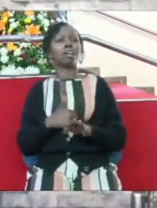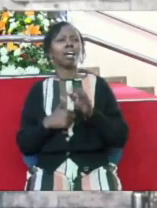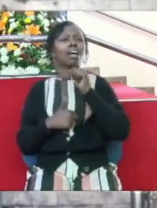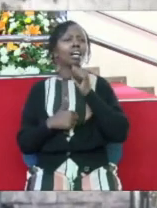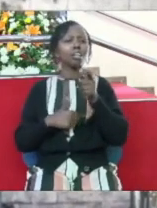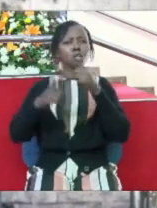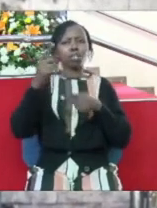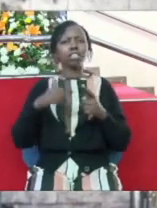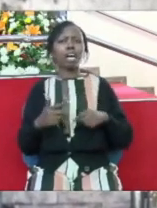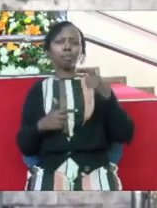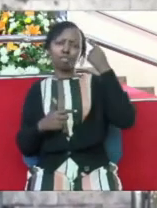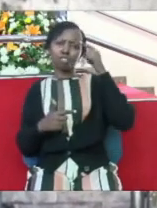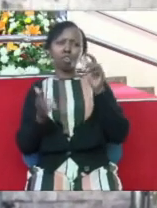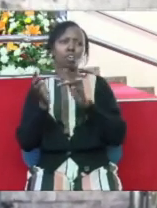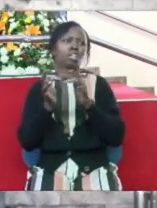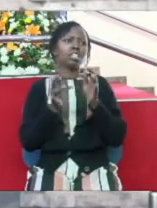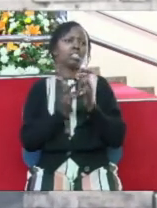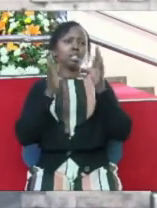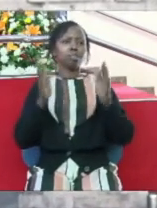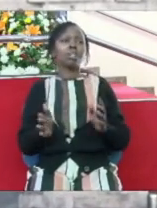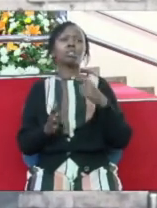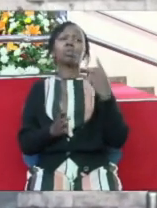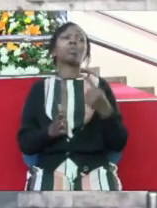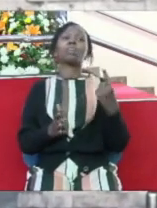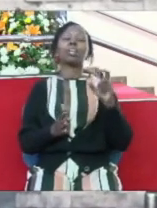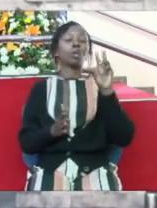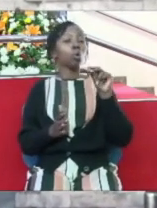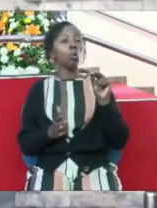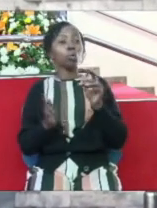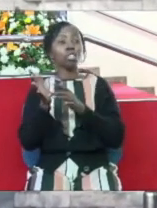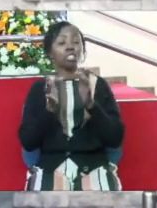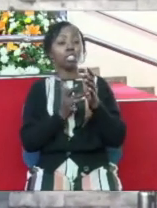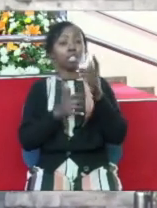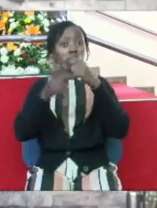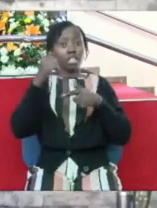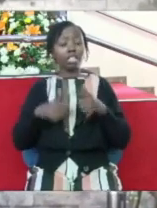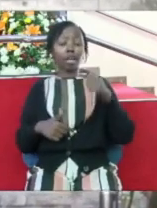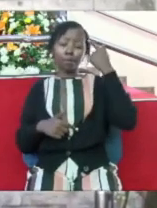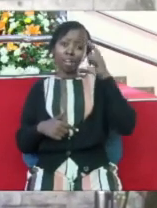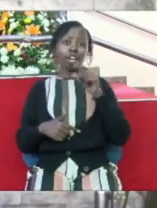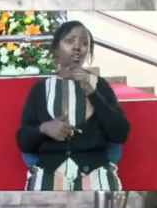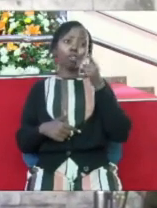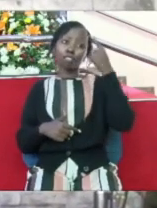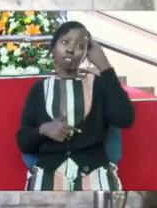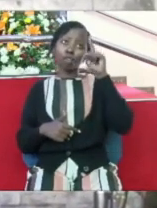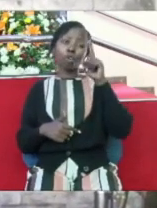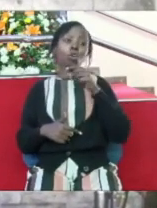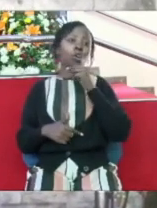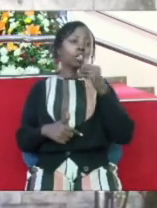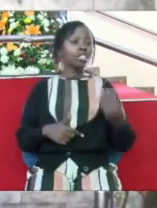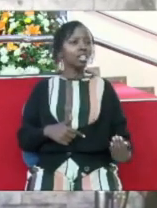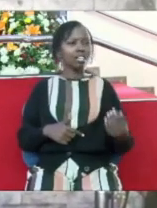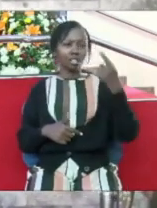person who is called a Christian. Hakuji tu kwa yule ambaye anajiita Mkristo. But he is coming back for his sons. Anakuja kwa wana wake. He is coming back for those